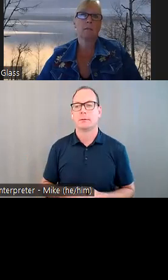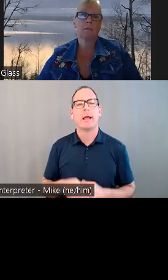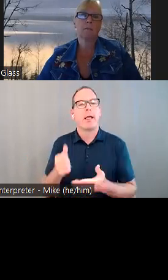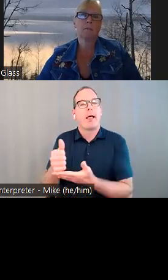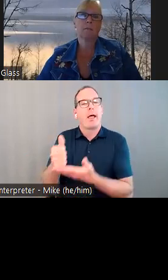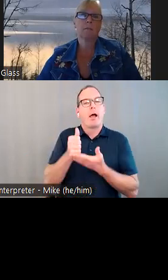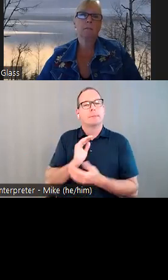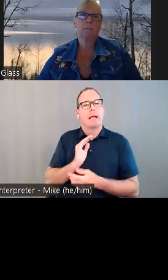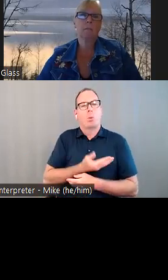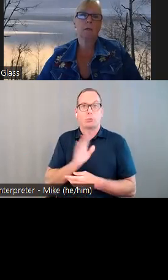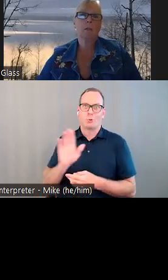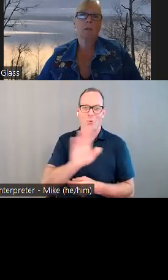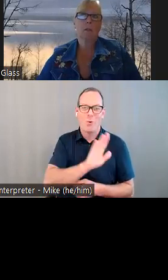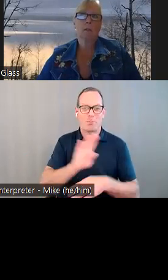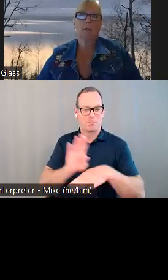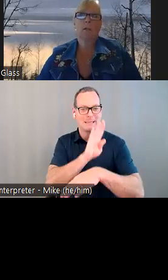them.